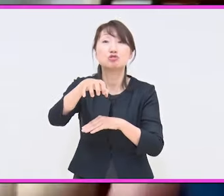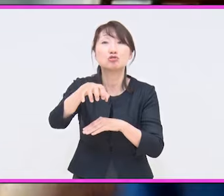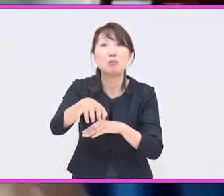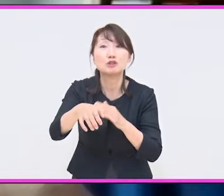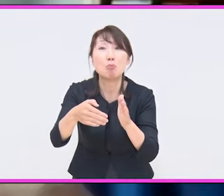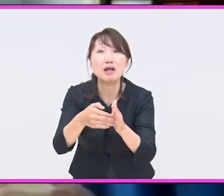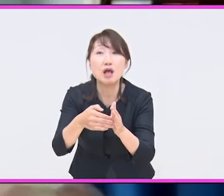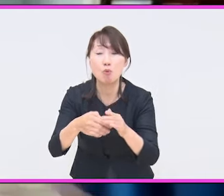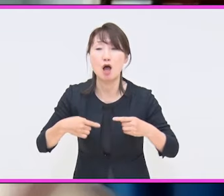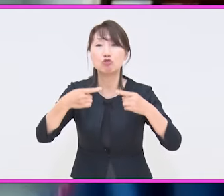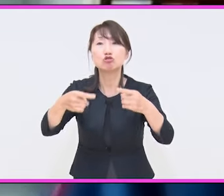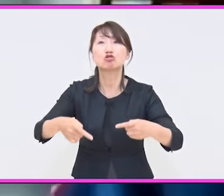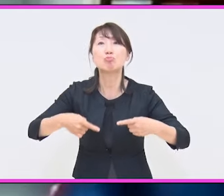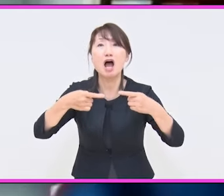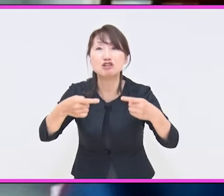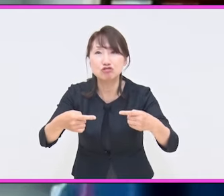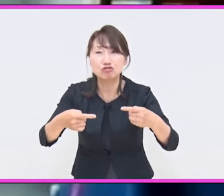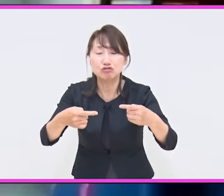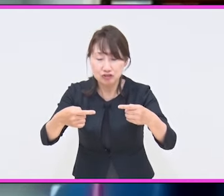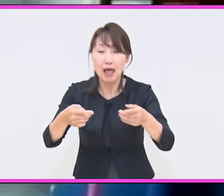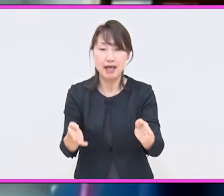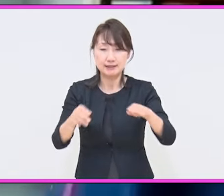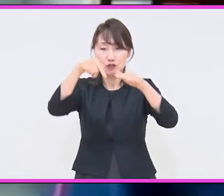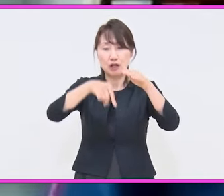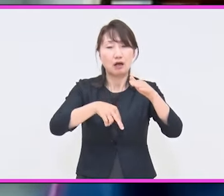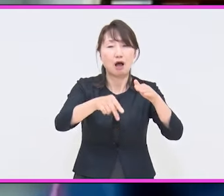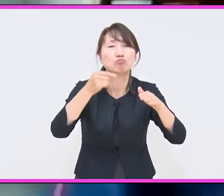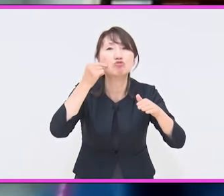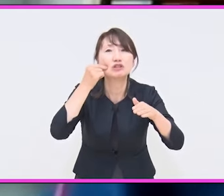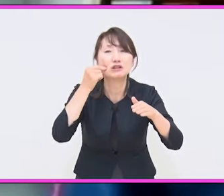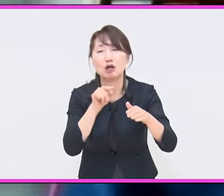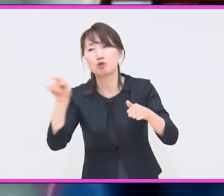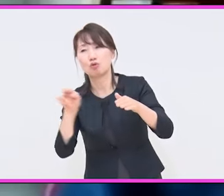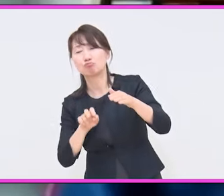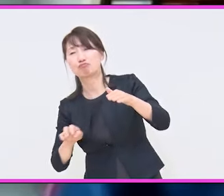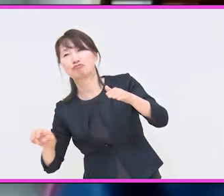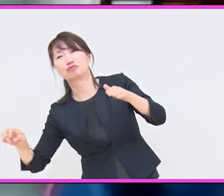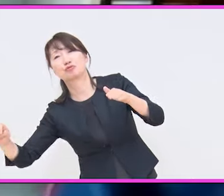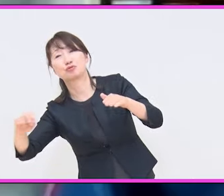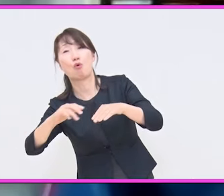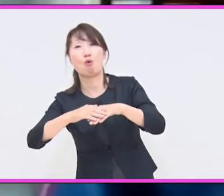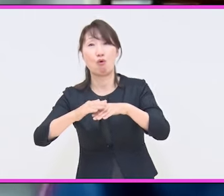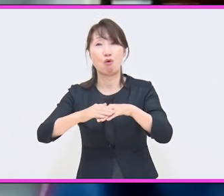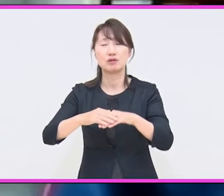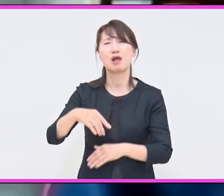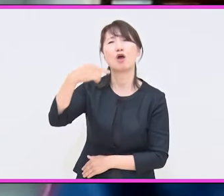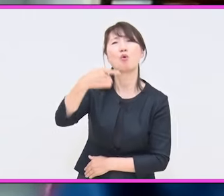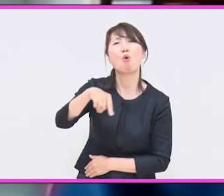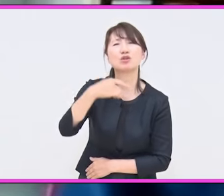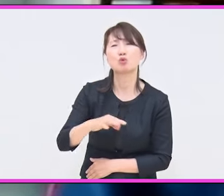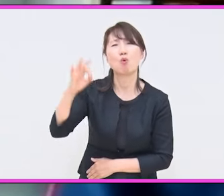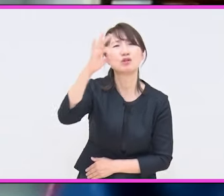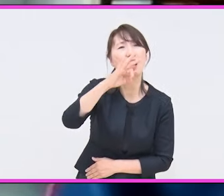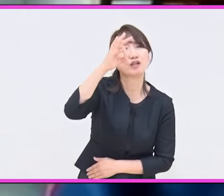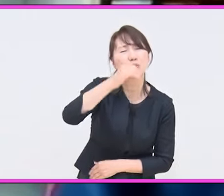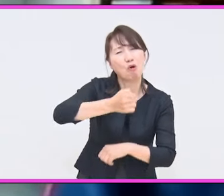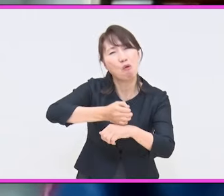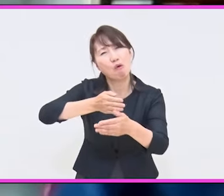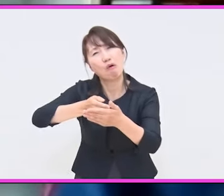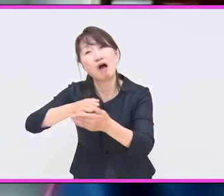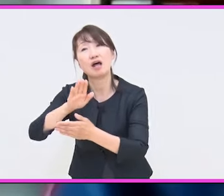drive around the center to where I was training. It was also very difficult to get coaches because able-bodied